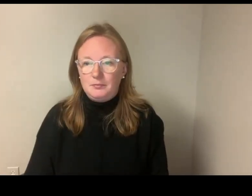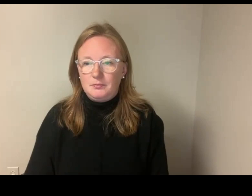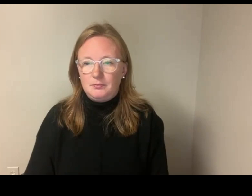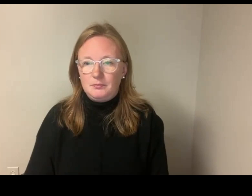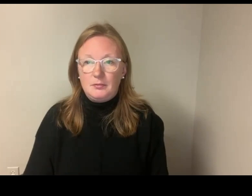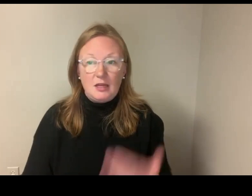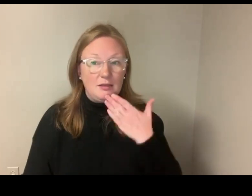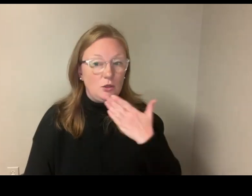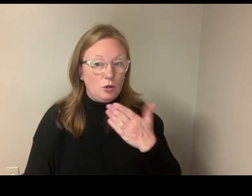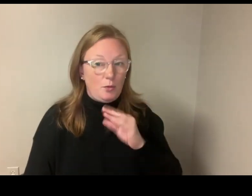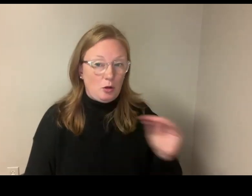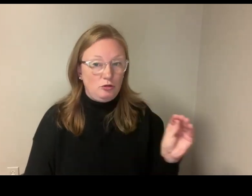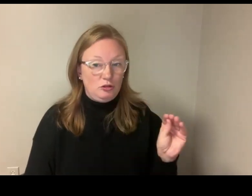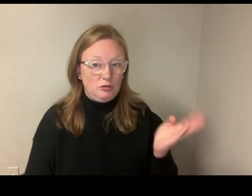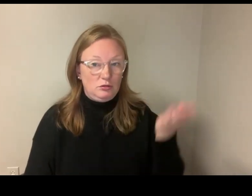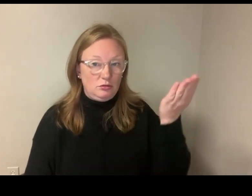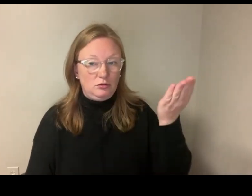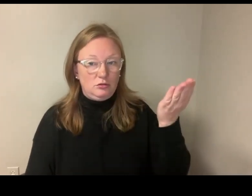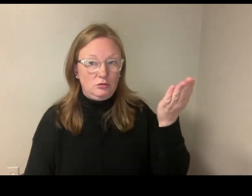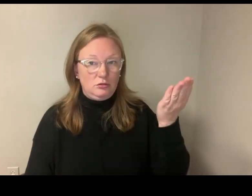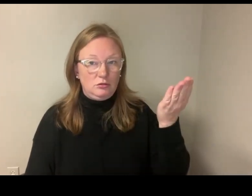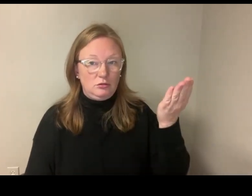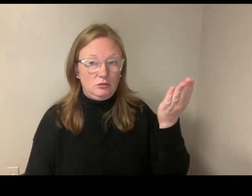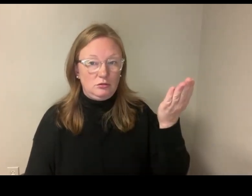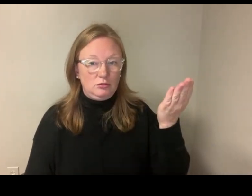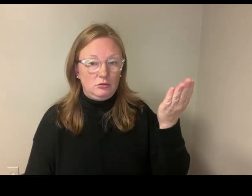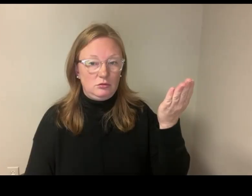Thank you. Is there a motion?